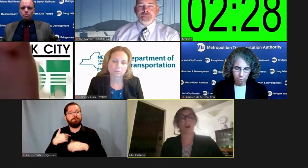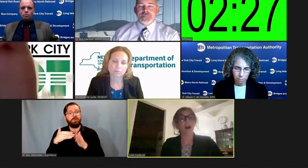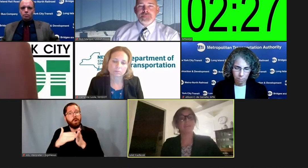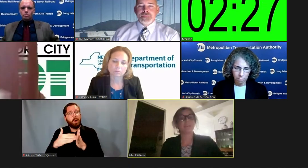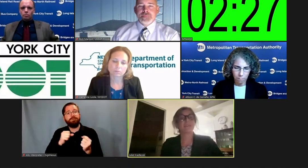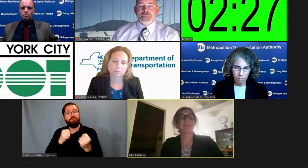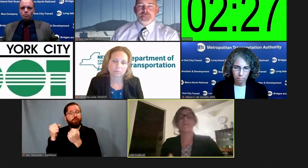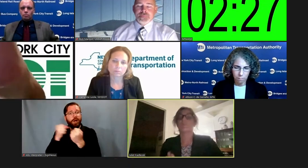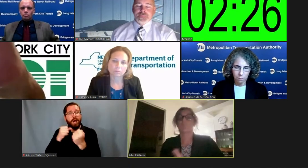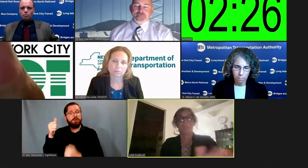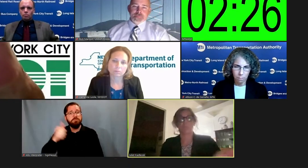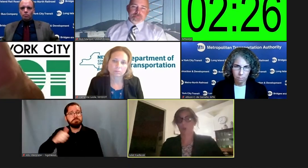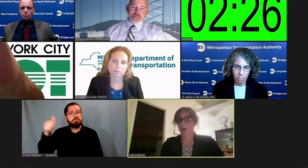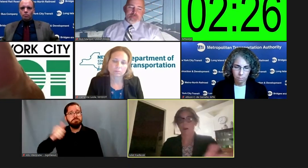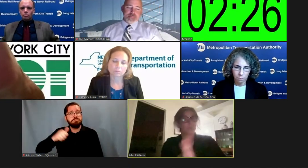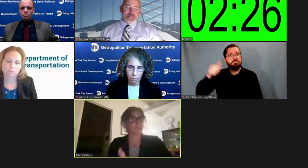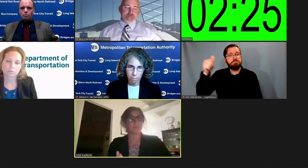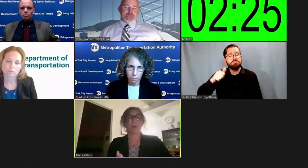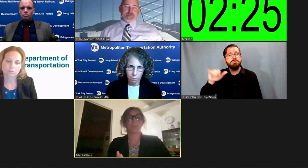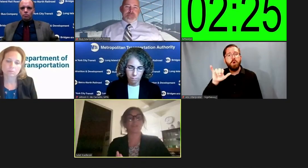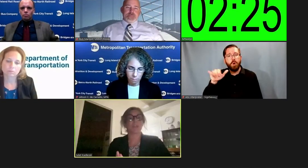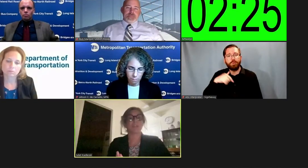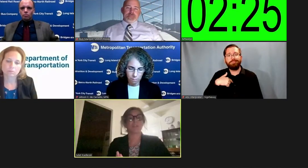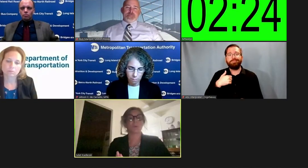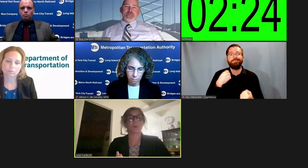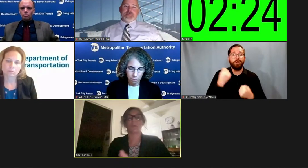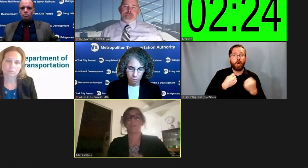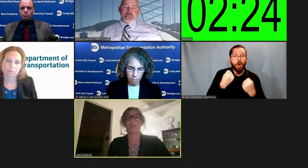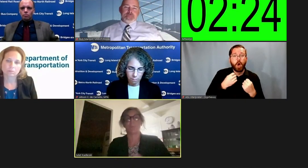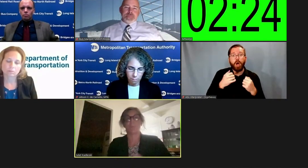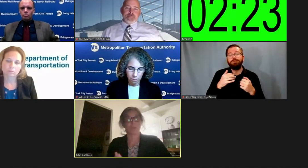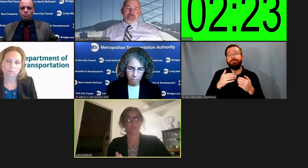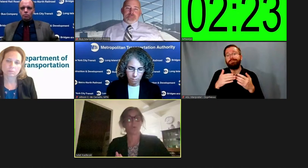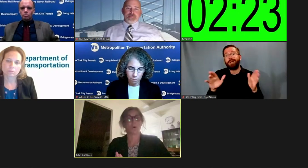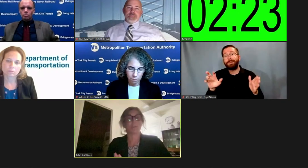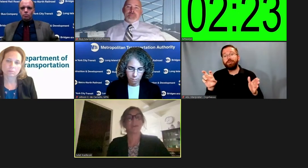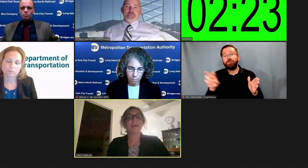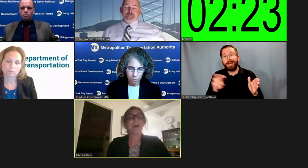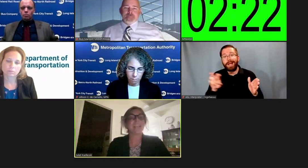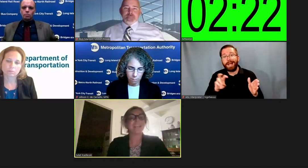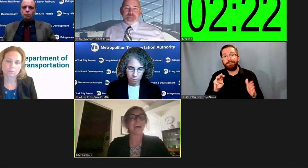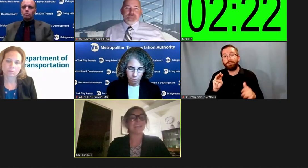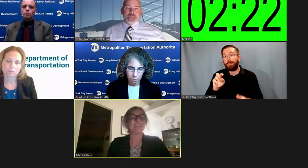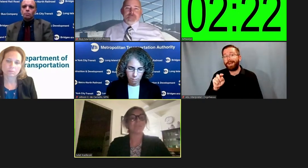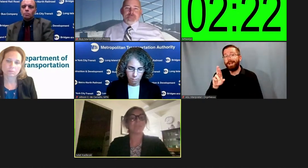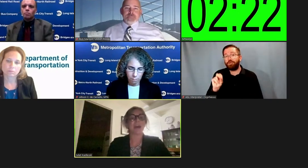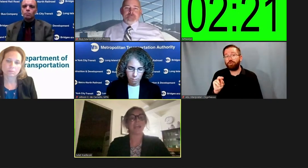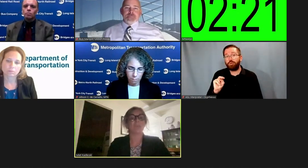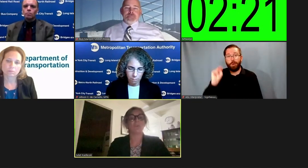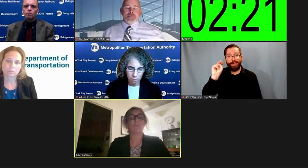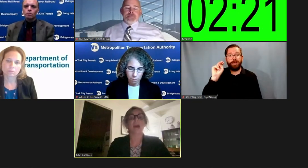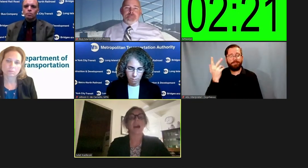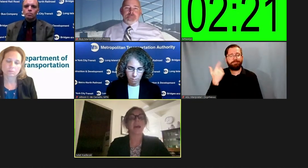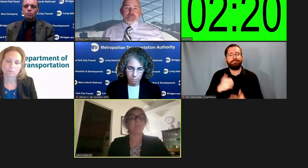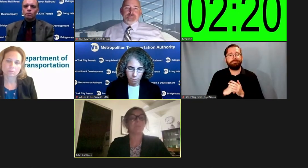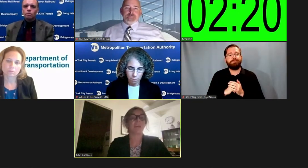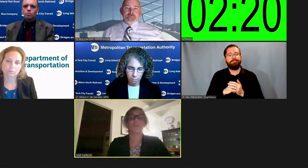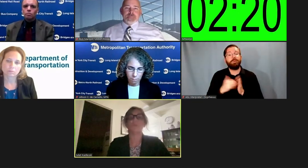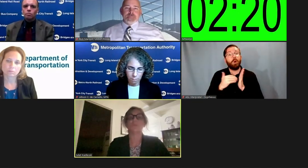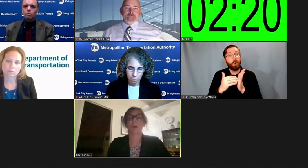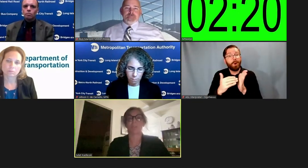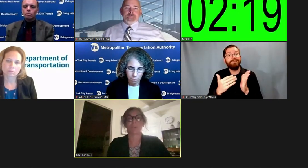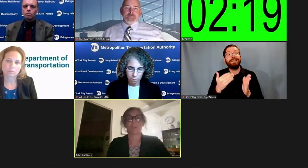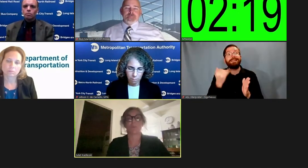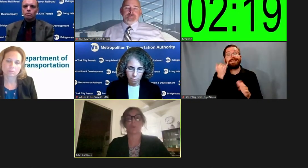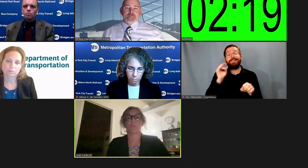current costs car versus public transport with the metro north yet my commute time if i